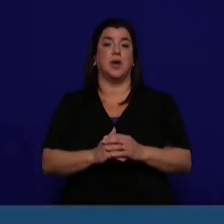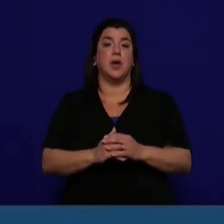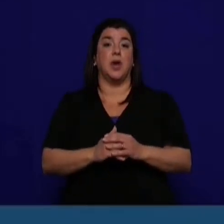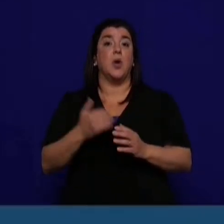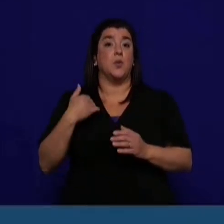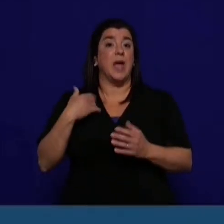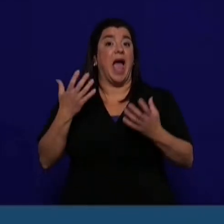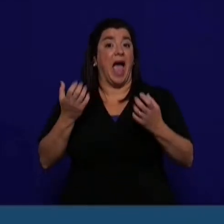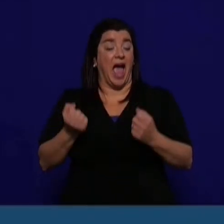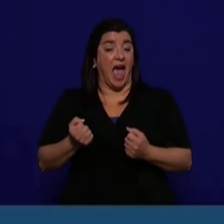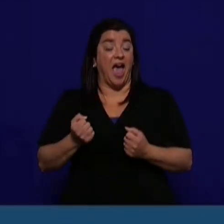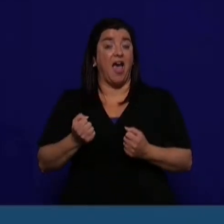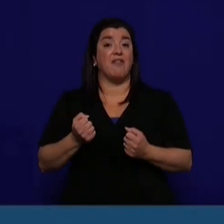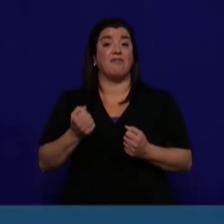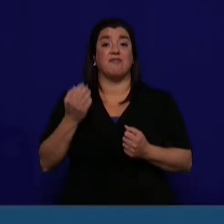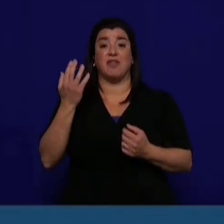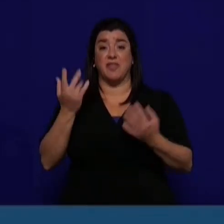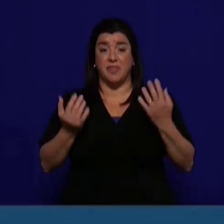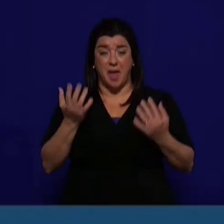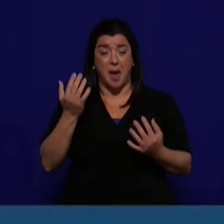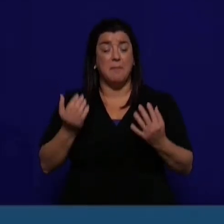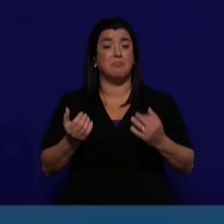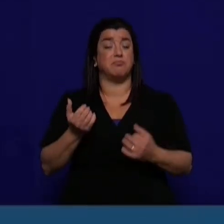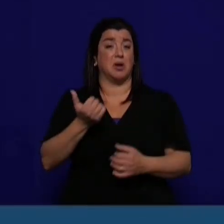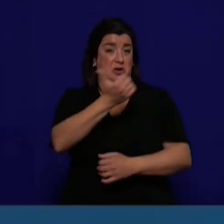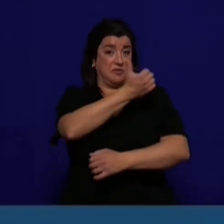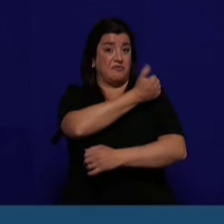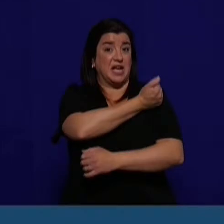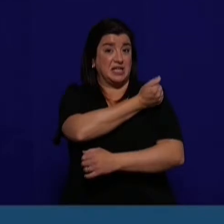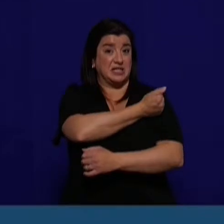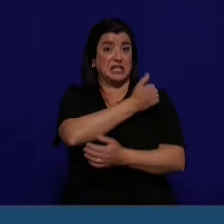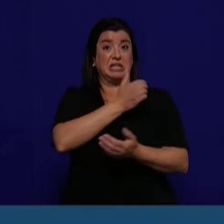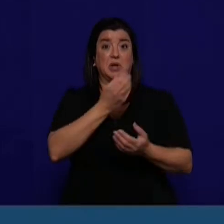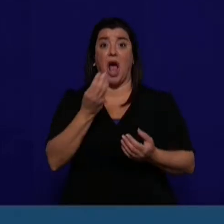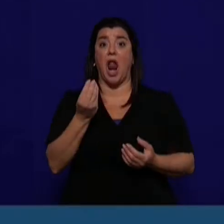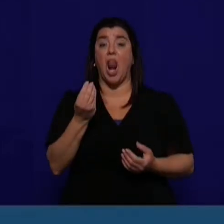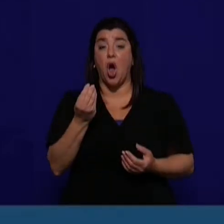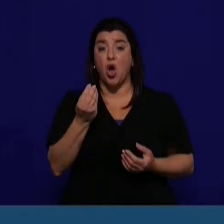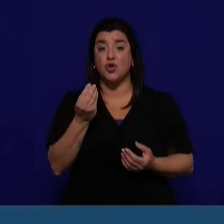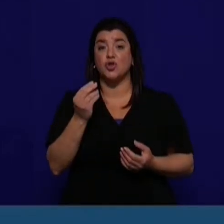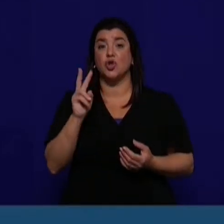of doses to our population, and we have given out